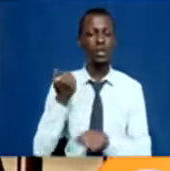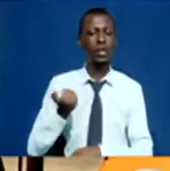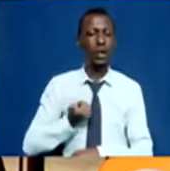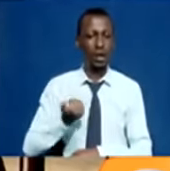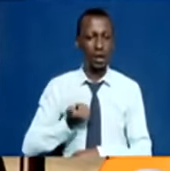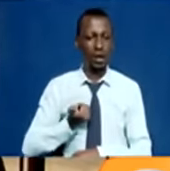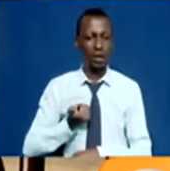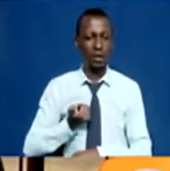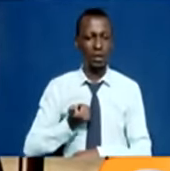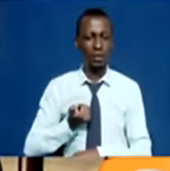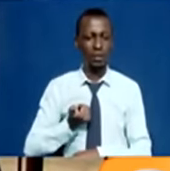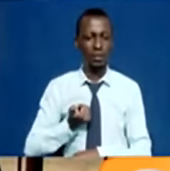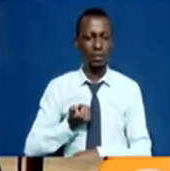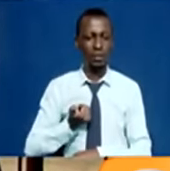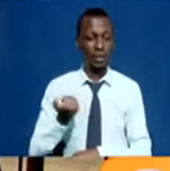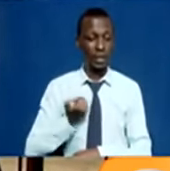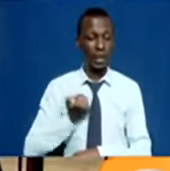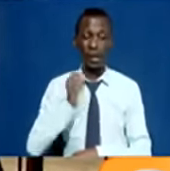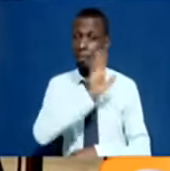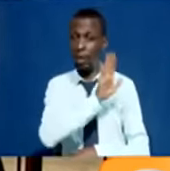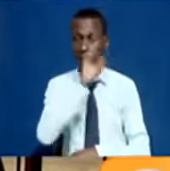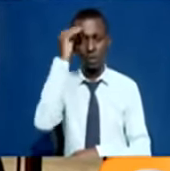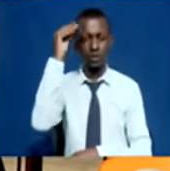ambaye alikuwa mwanafunzi